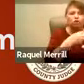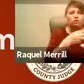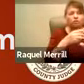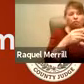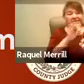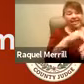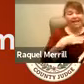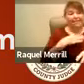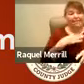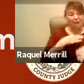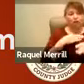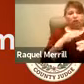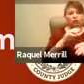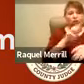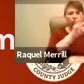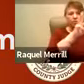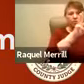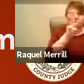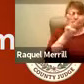available through